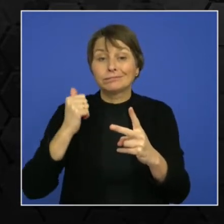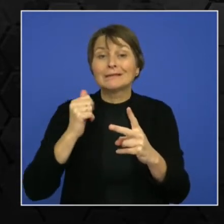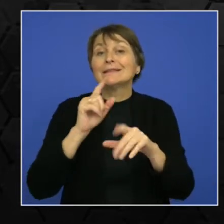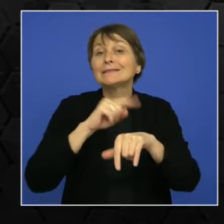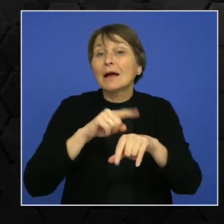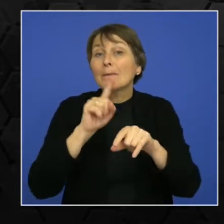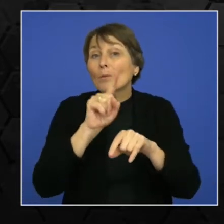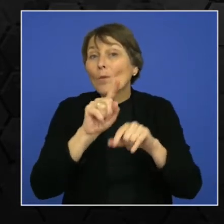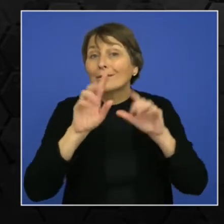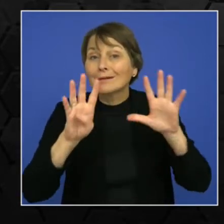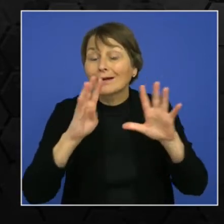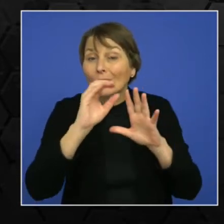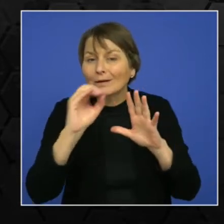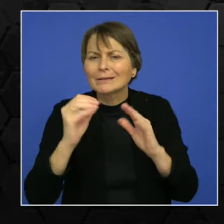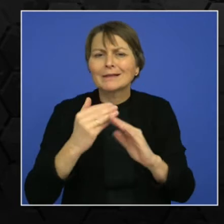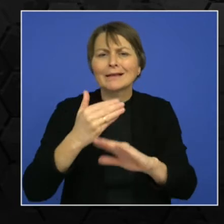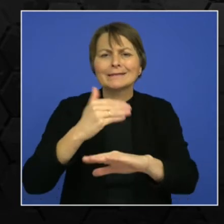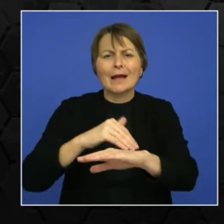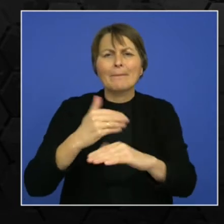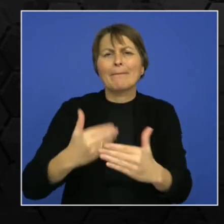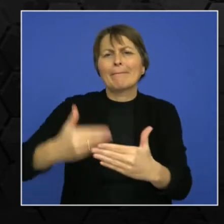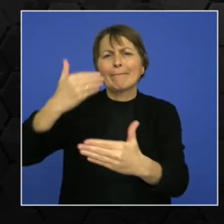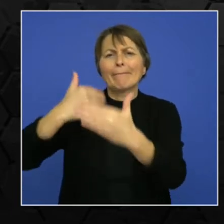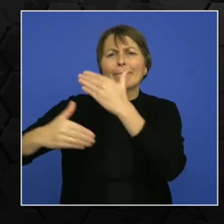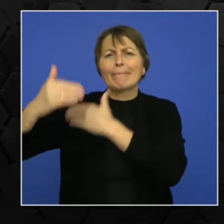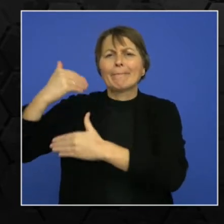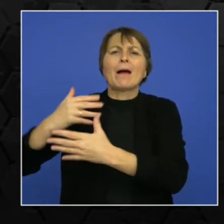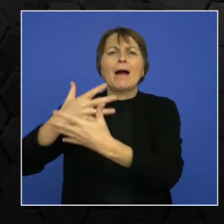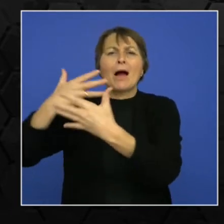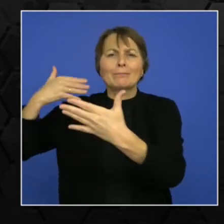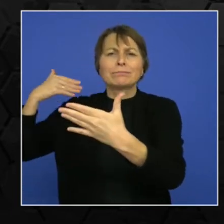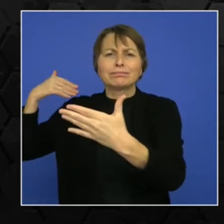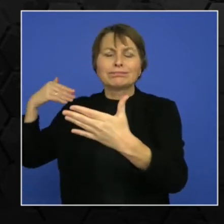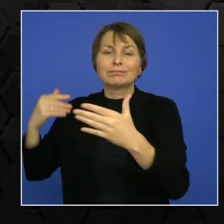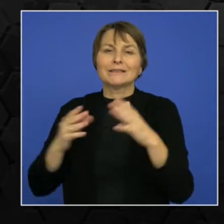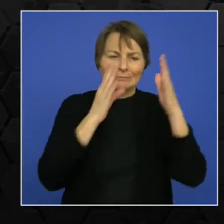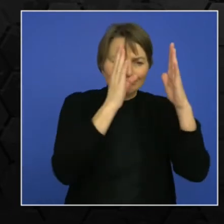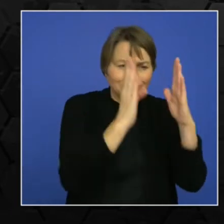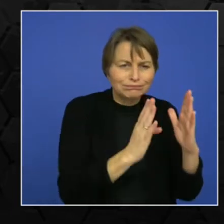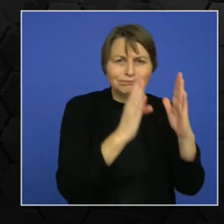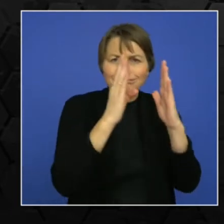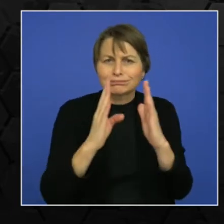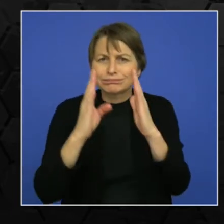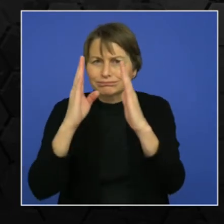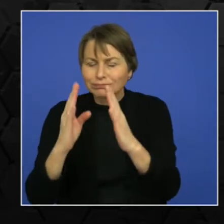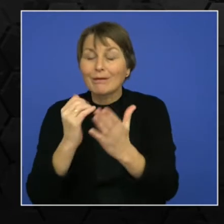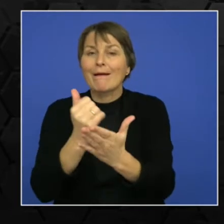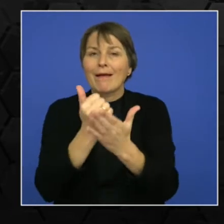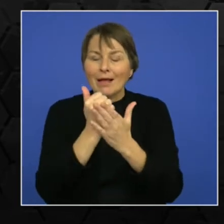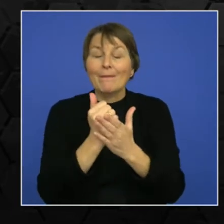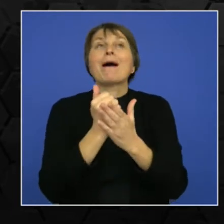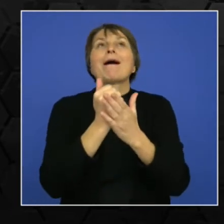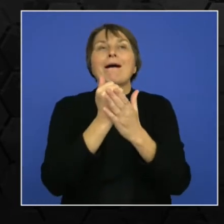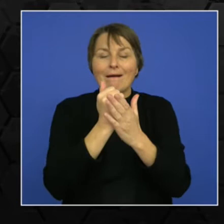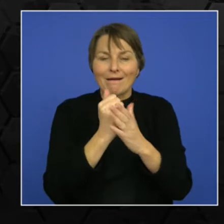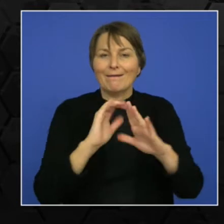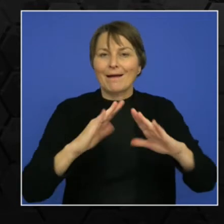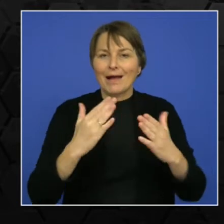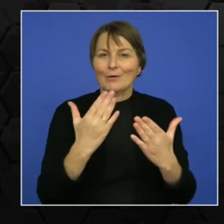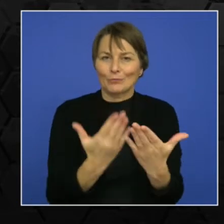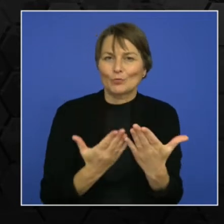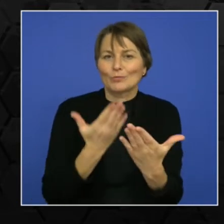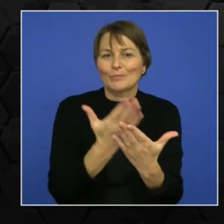some like technique which is present in machine learning. So like coming to the different types